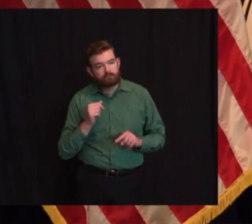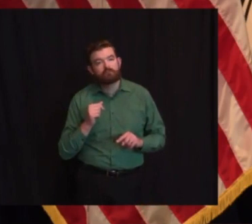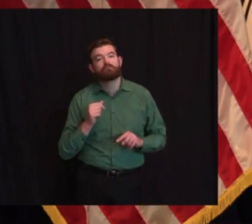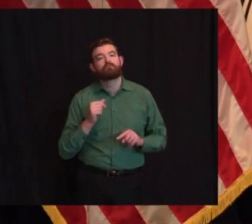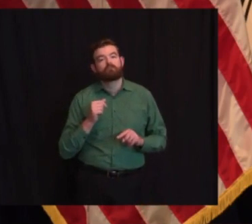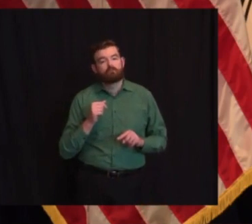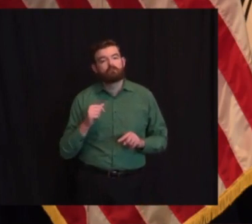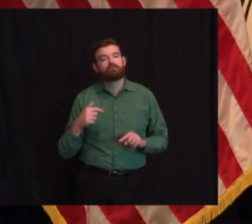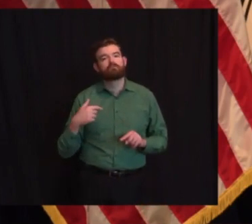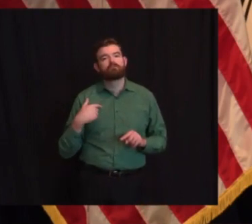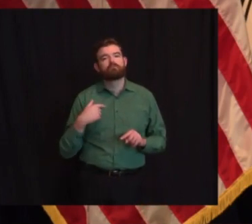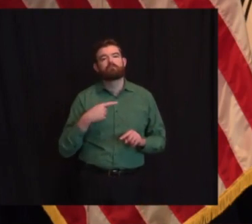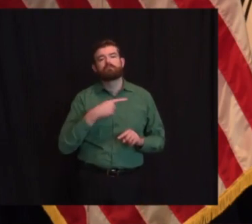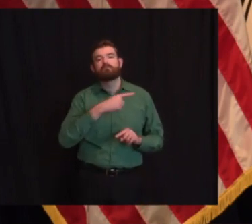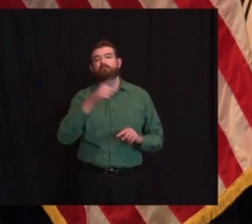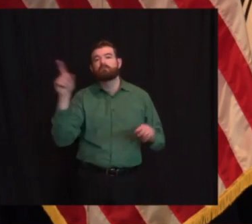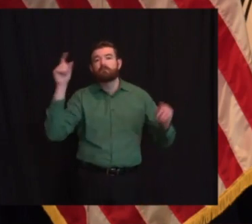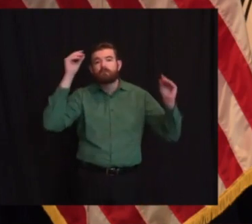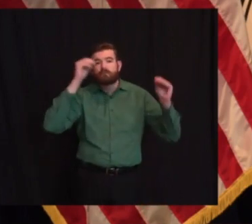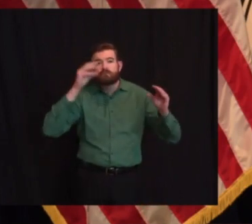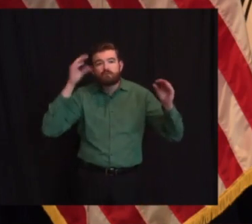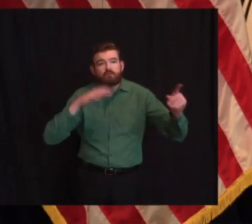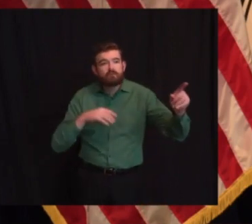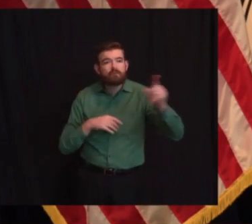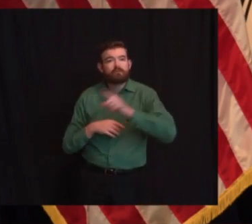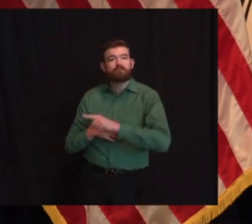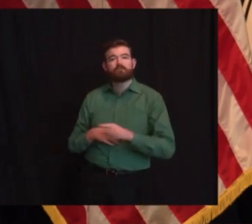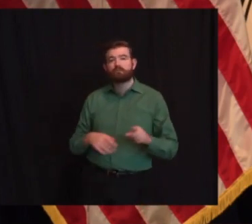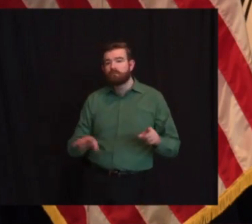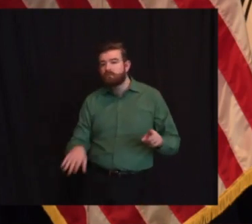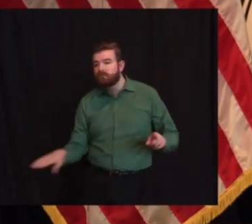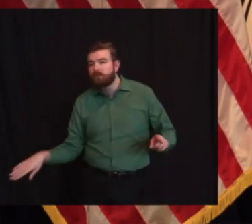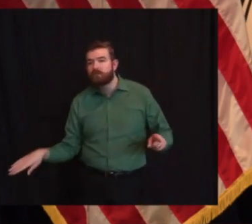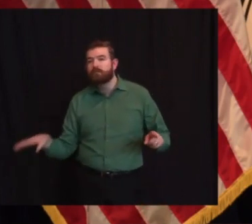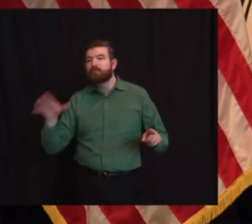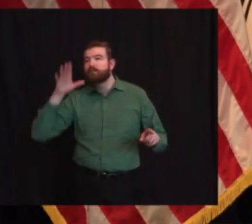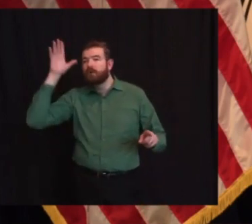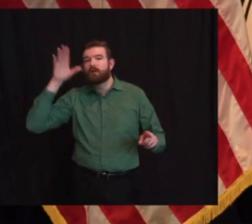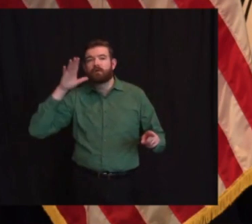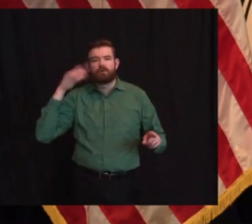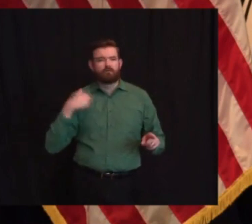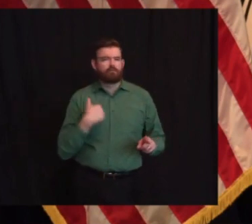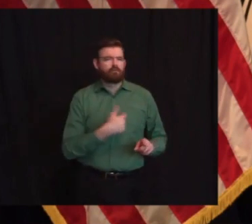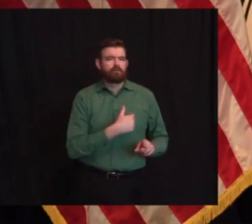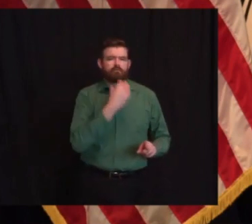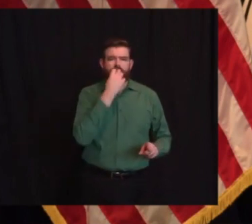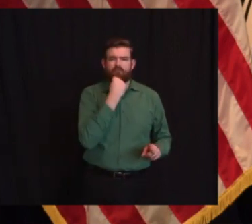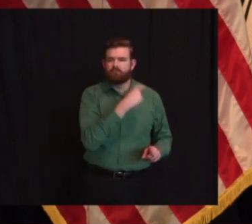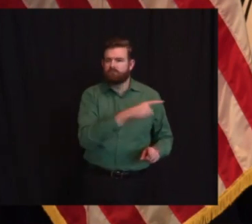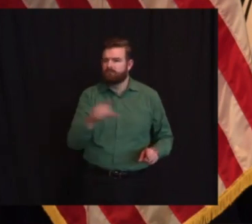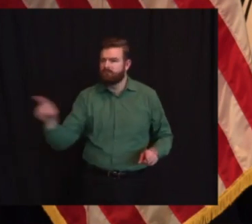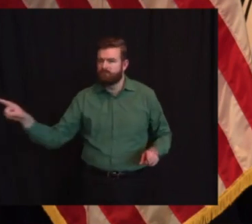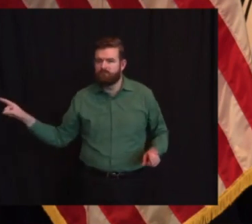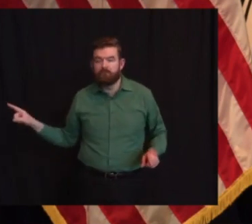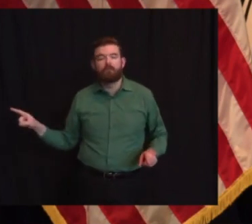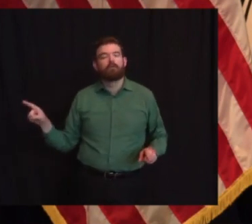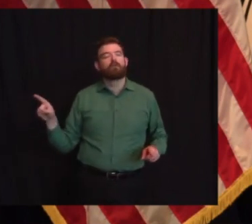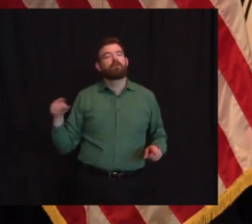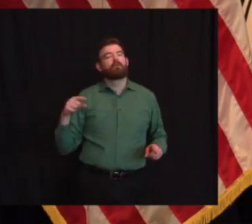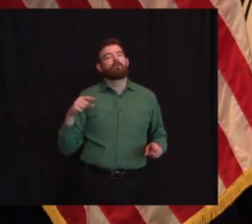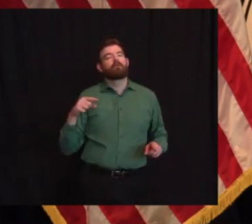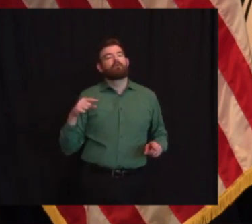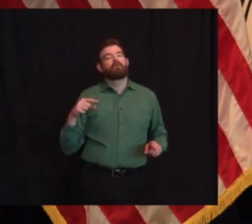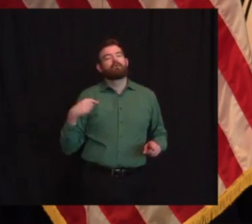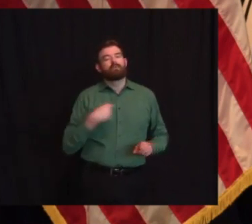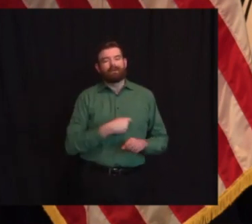educators, our kids, our parents. We want to make sure we get this right. Health, their health, all of their health is